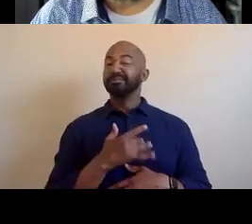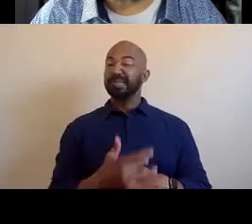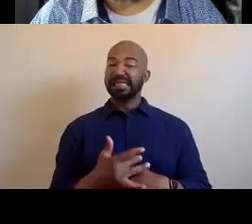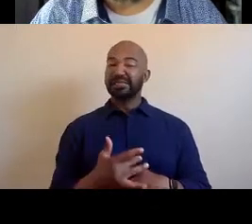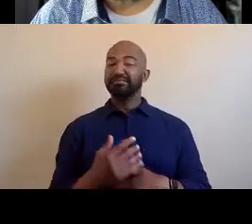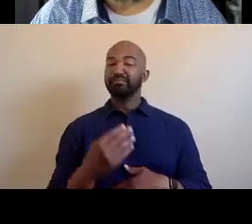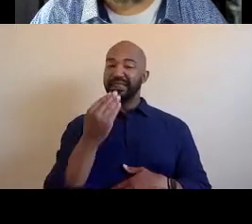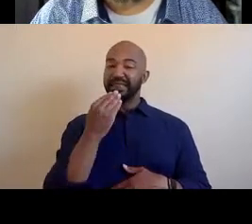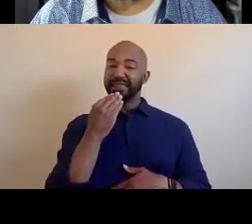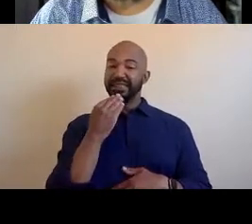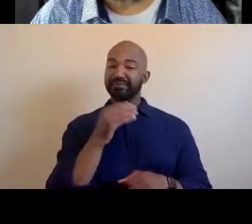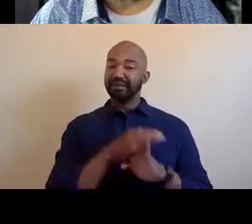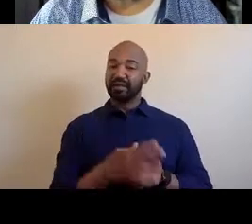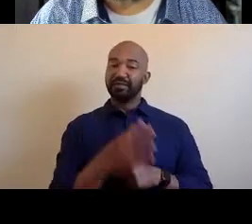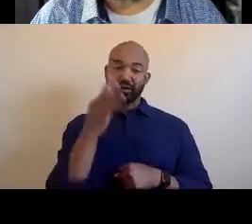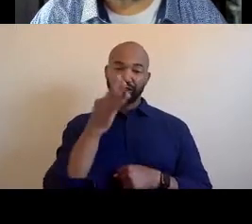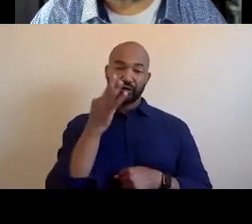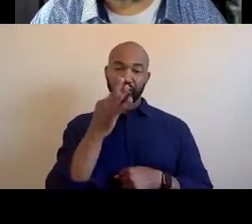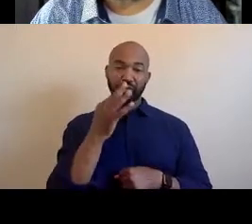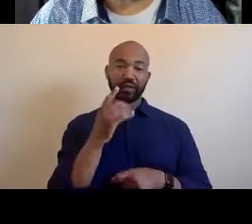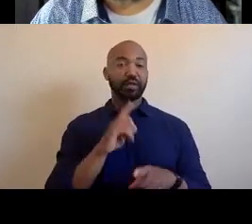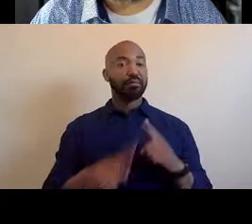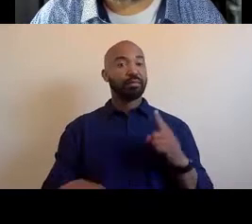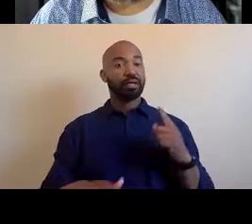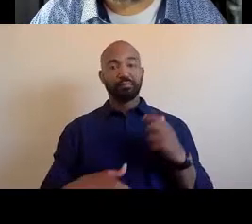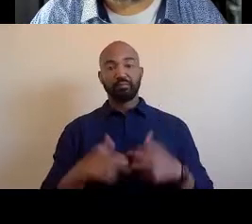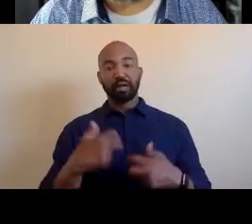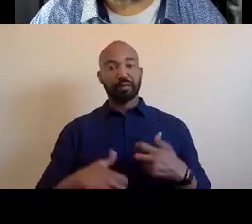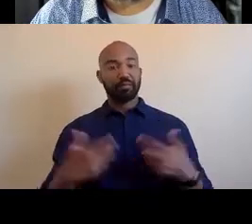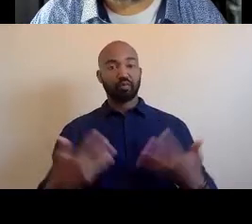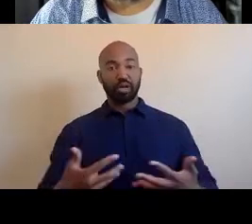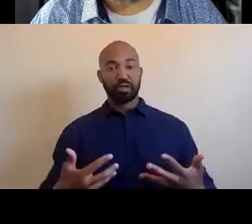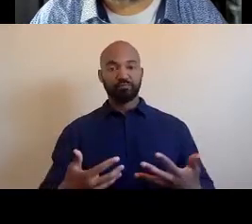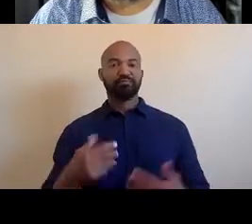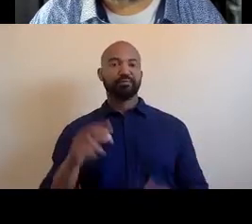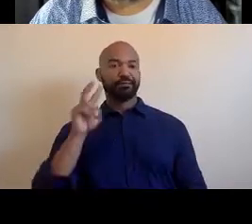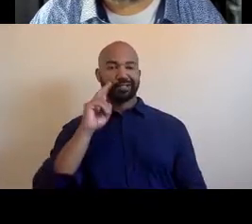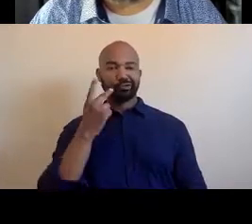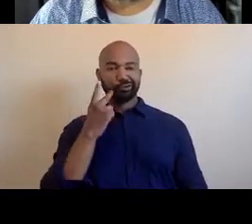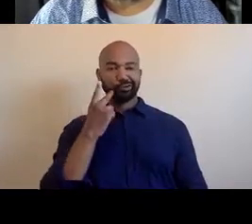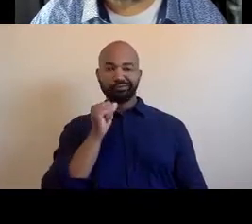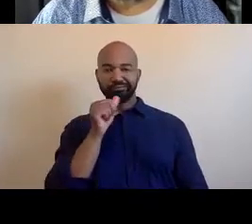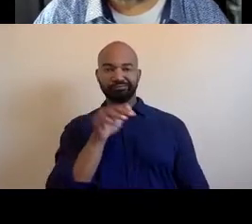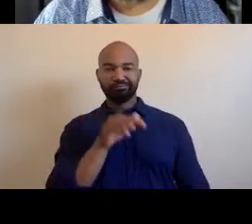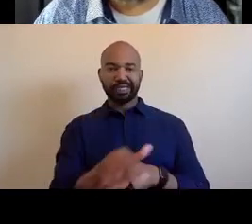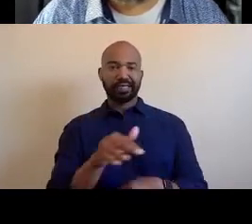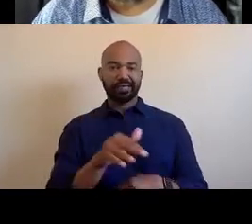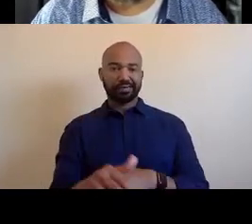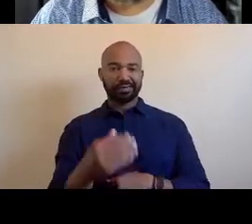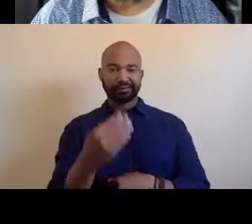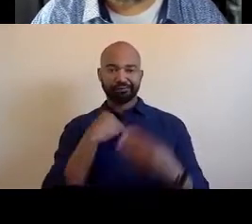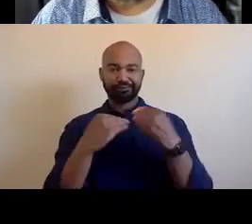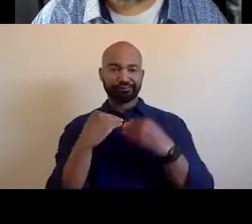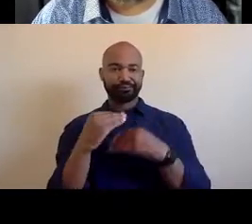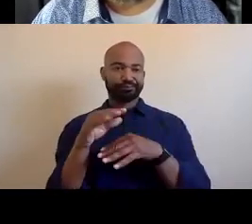It's those vegetables that are a little harder to incorporate into our eating patterns.